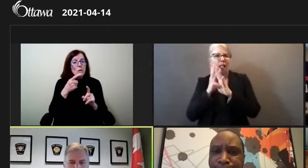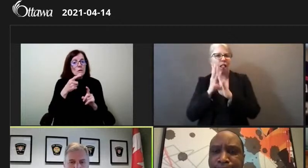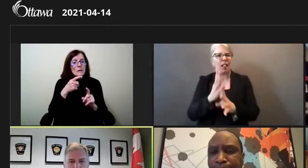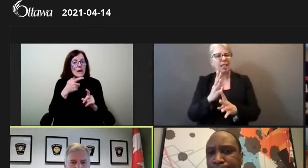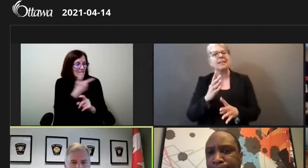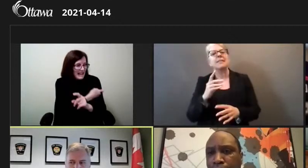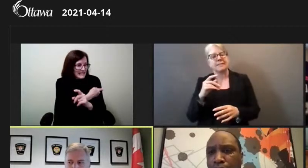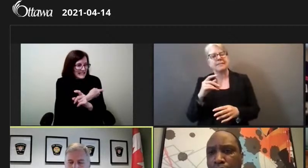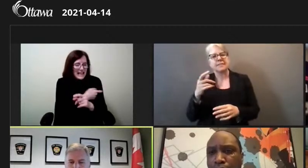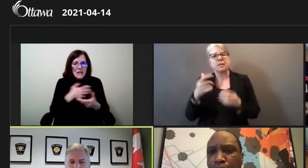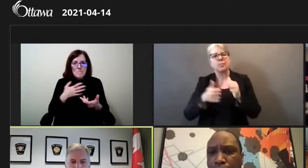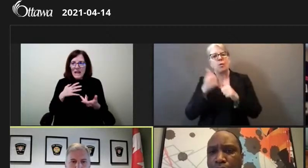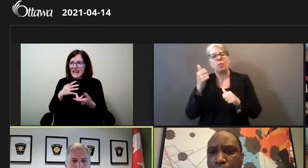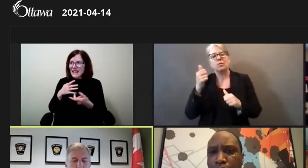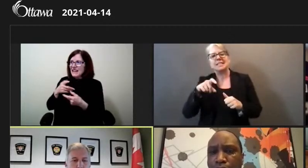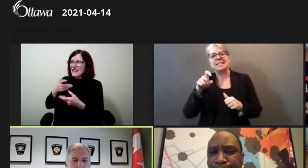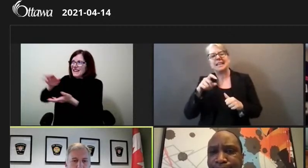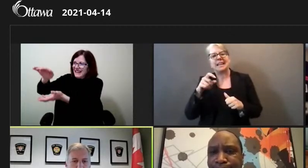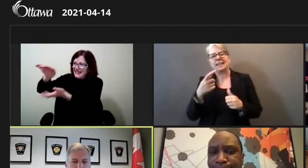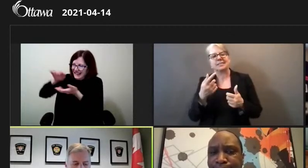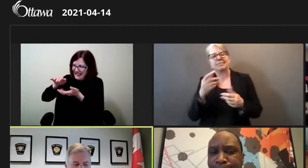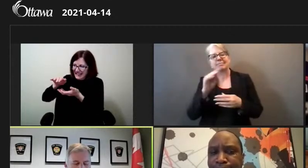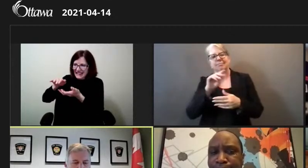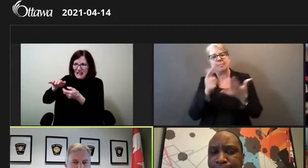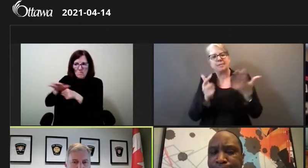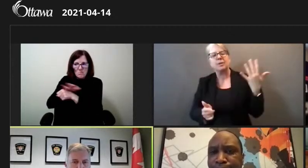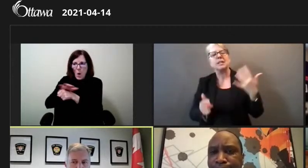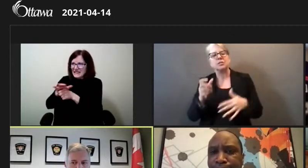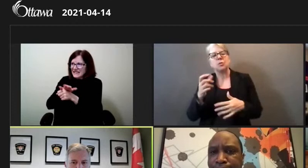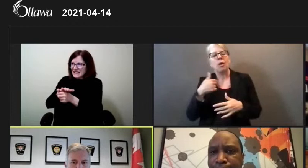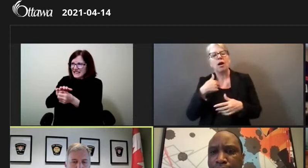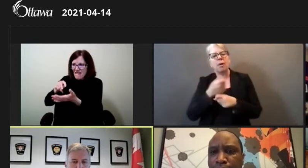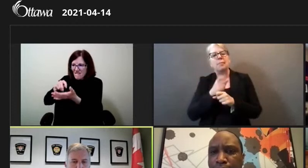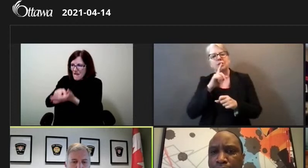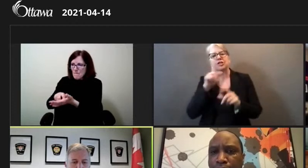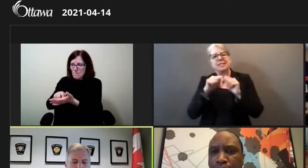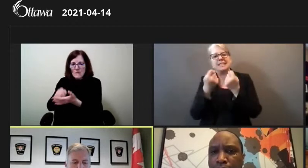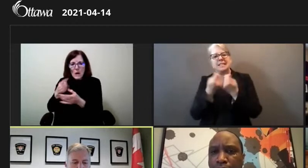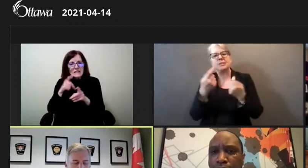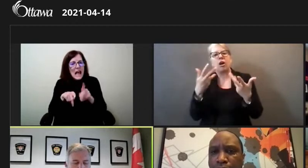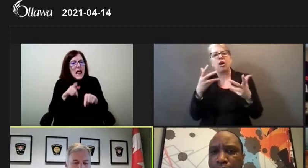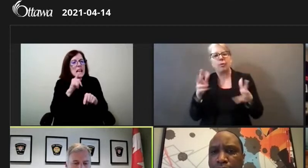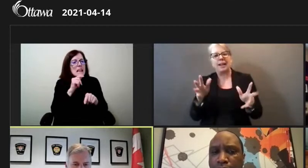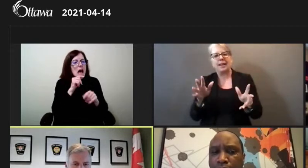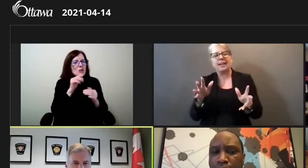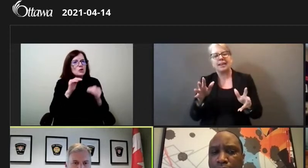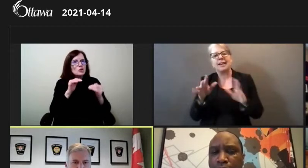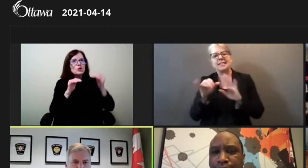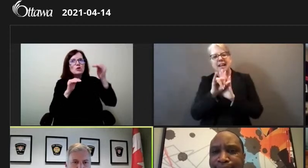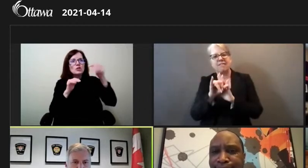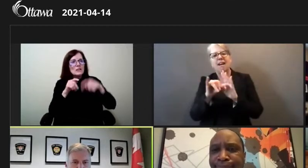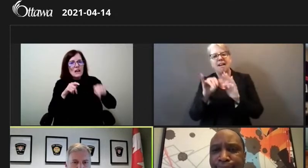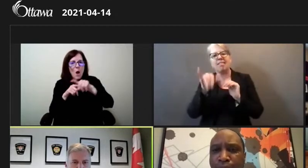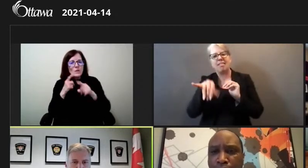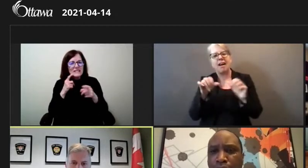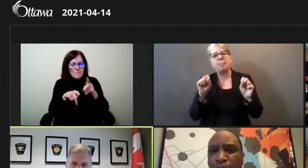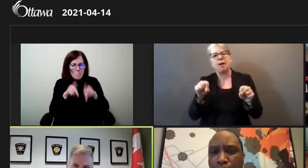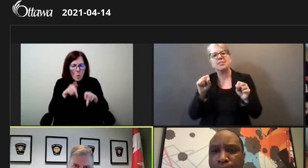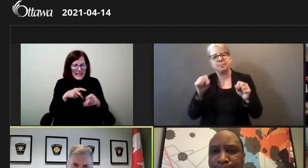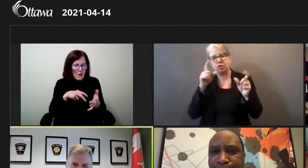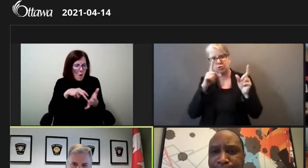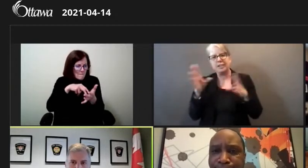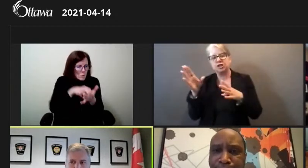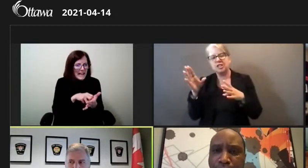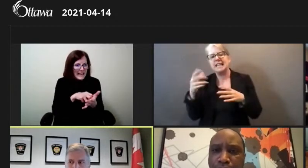would most need it would get bumped out. So I can assure you, Councillor, that the team is already identified that as a possible strategy, and